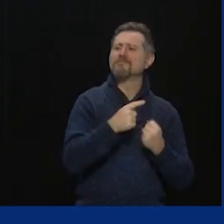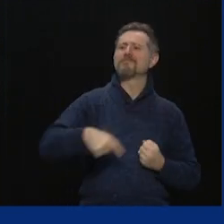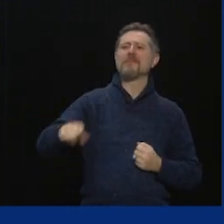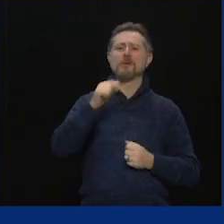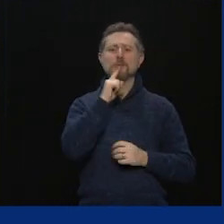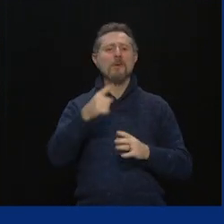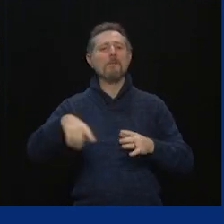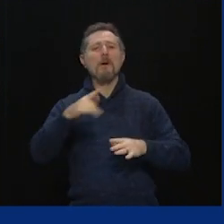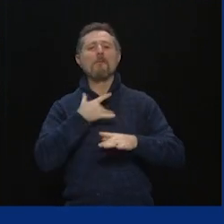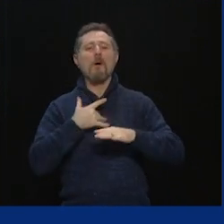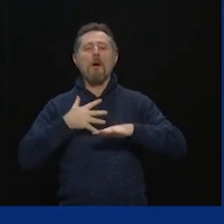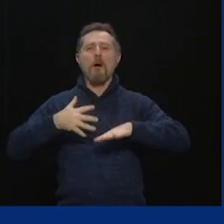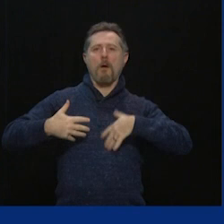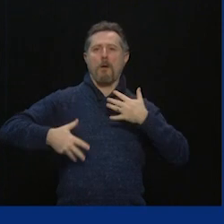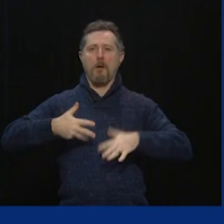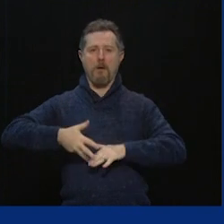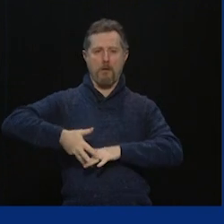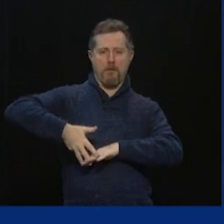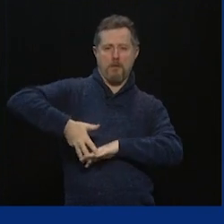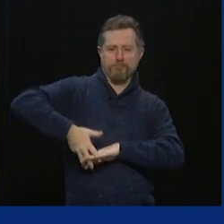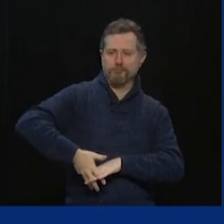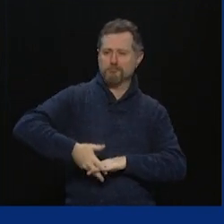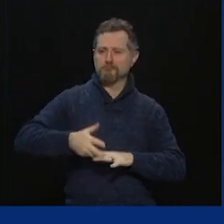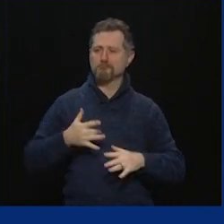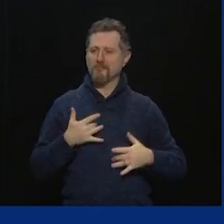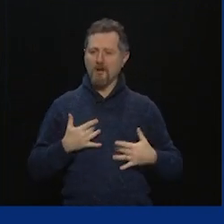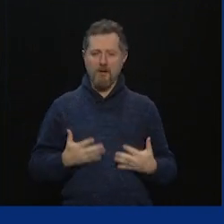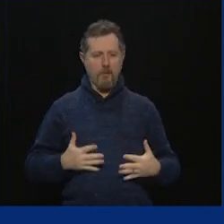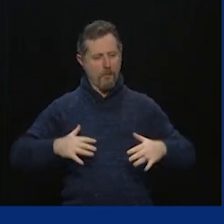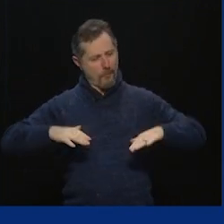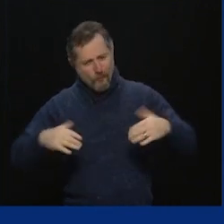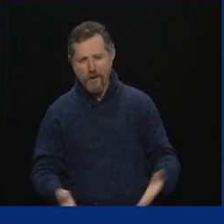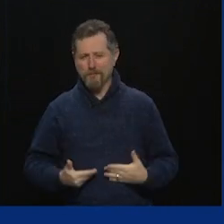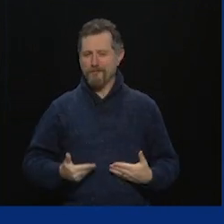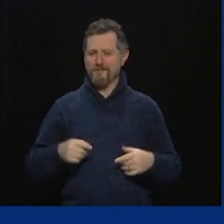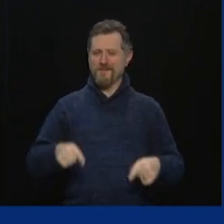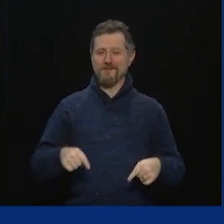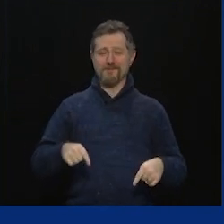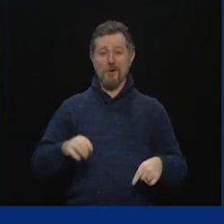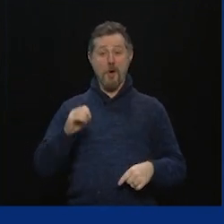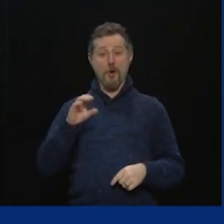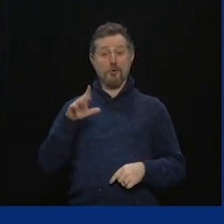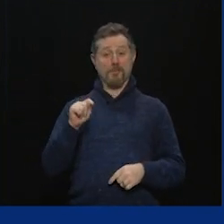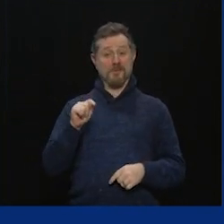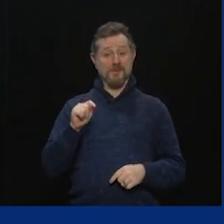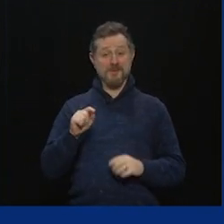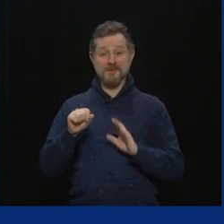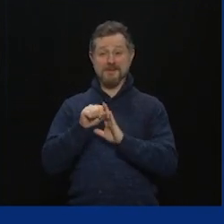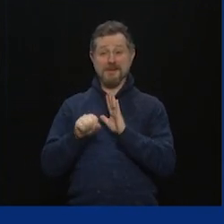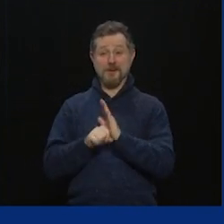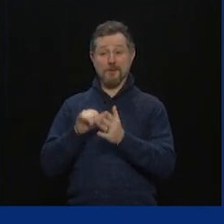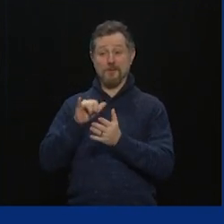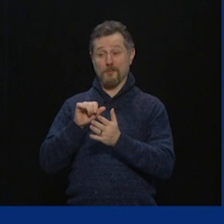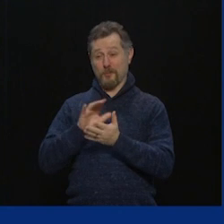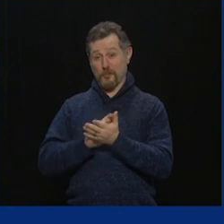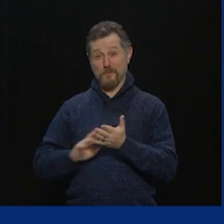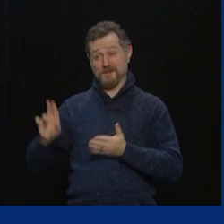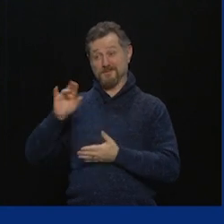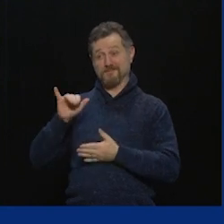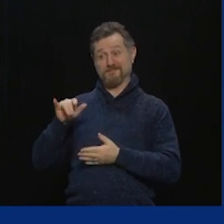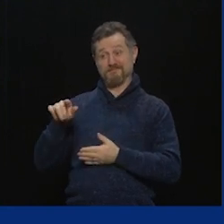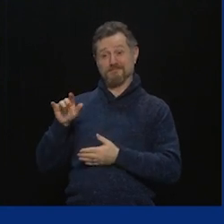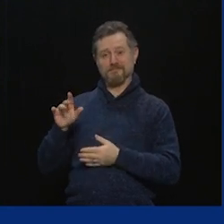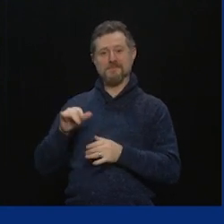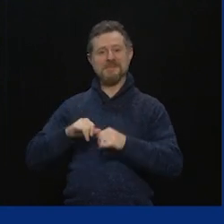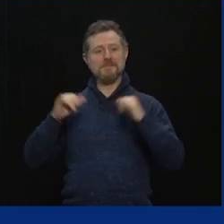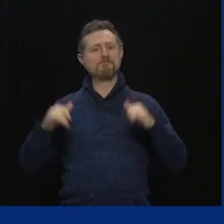and feeling welcome here. And in mid-October, our state university system opened its educational opportunity centers all